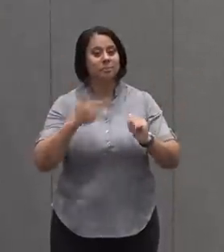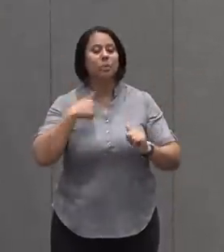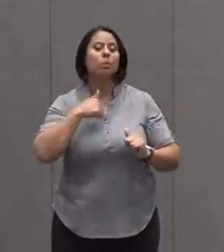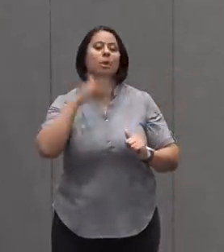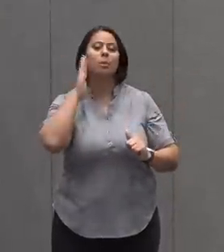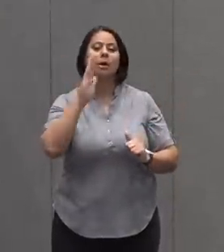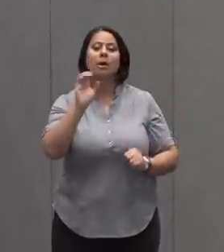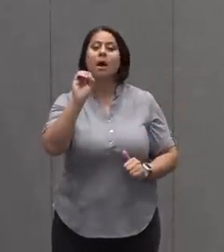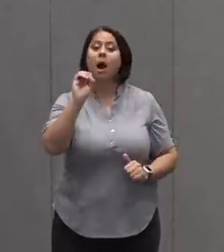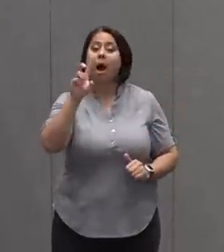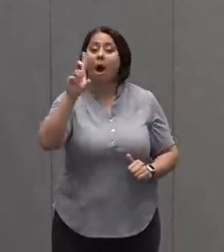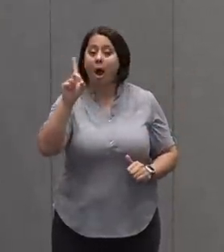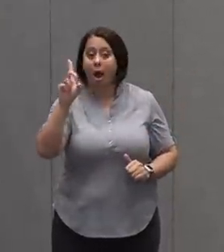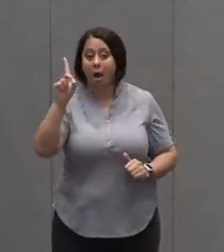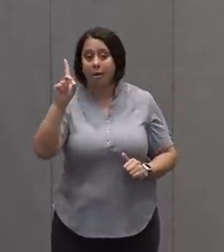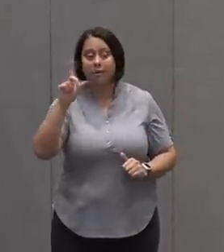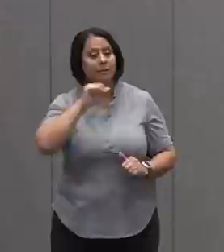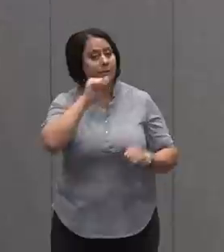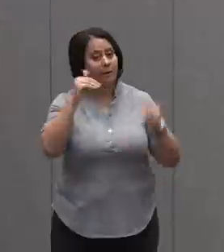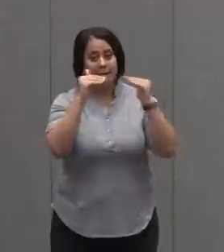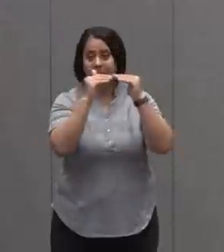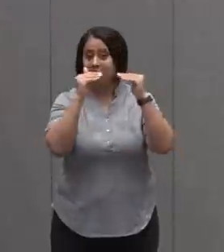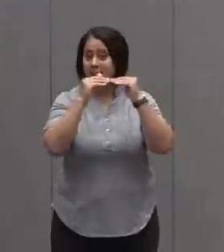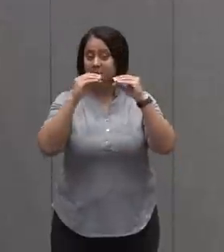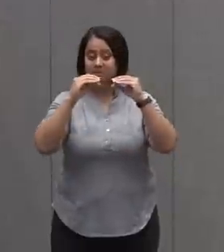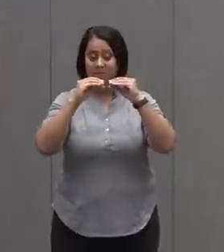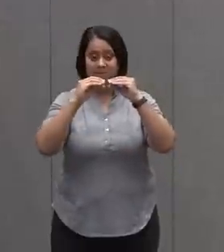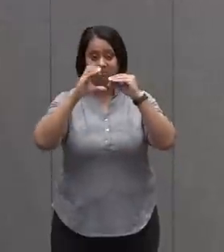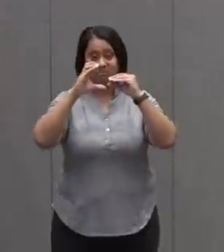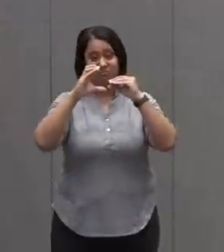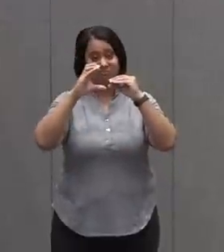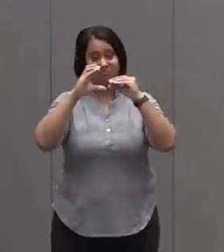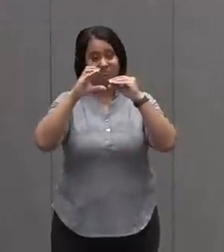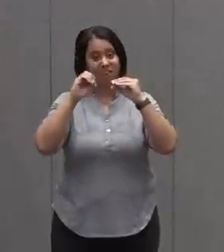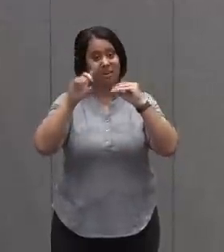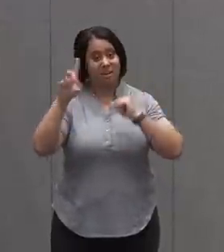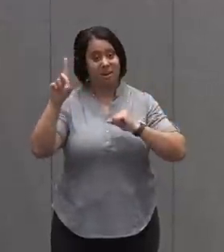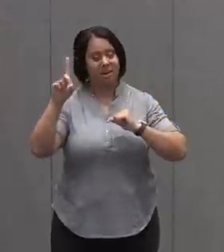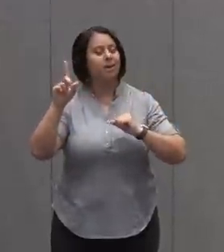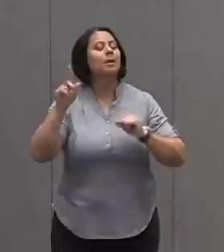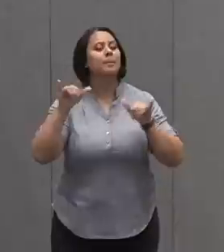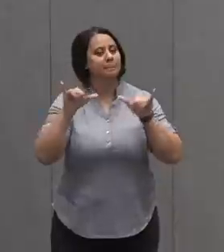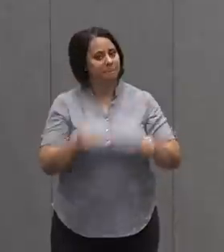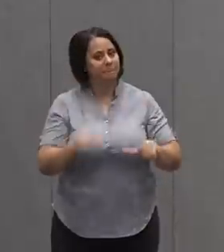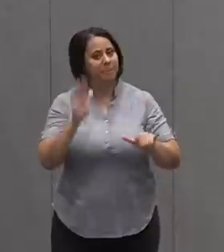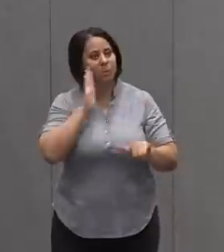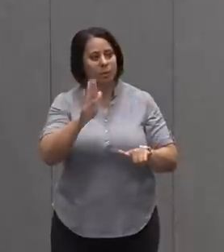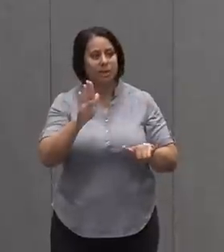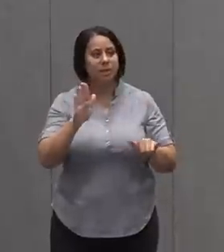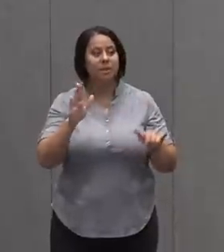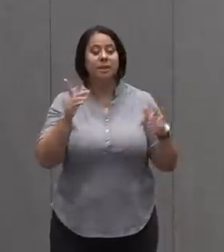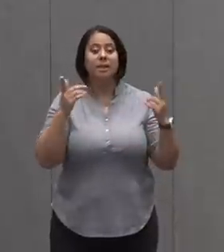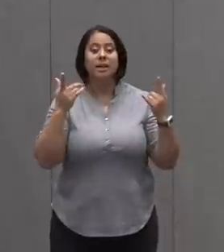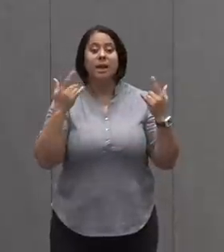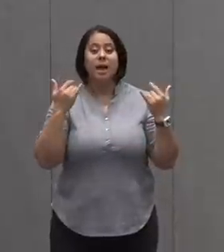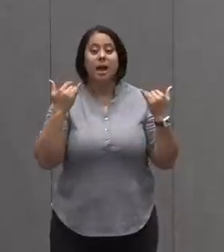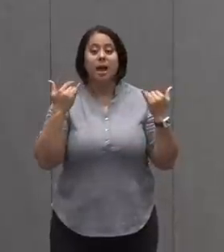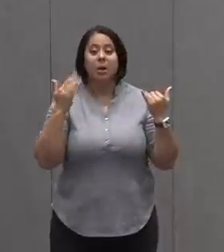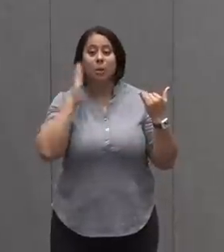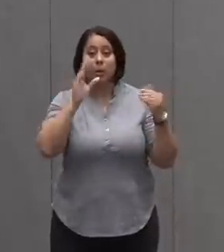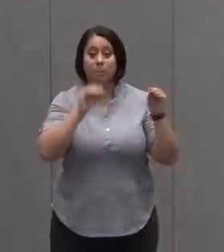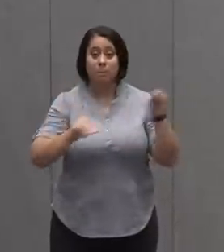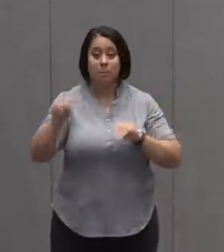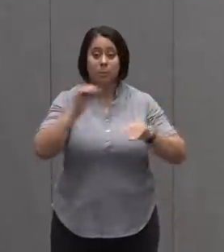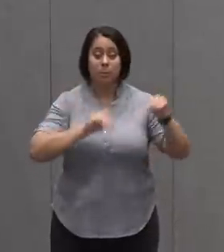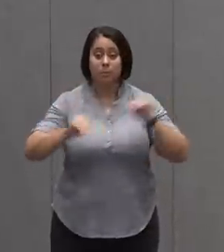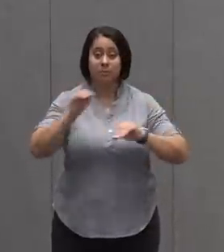odd numbers. We're going to be doing the movements. We'll be flapping like chickens. So put your